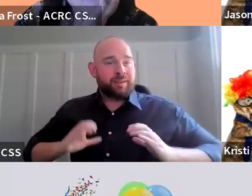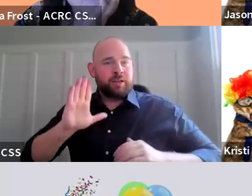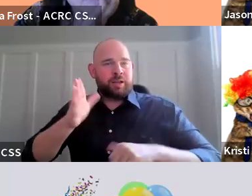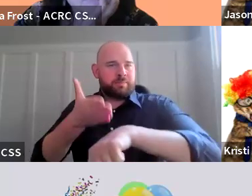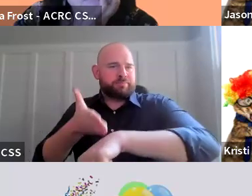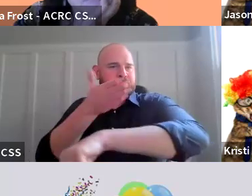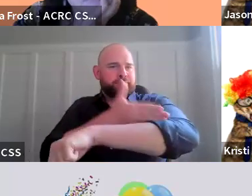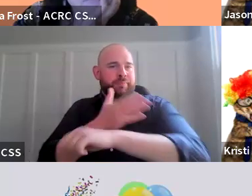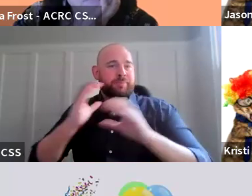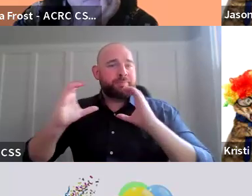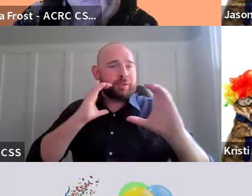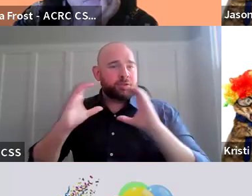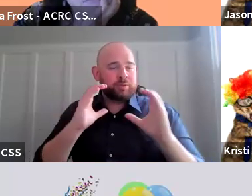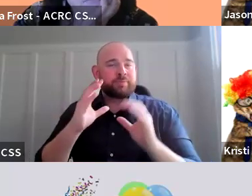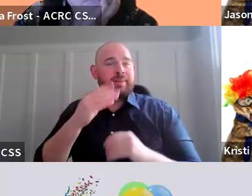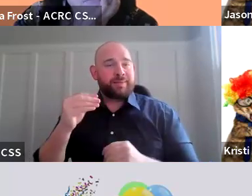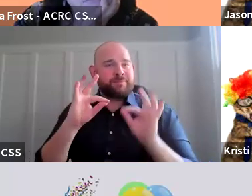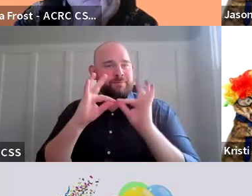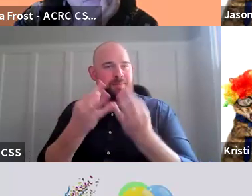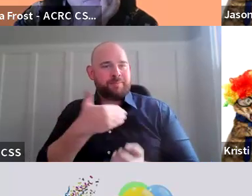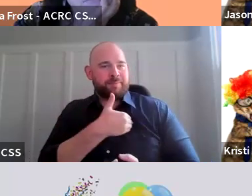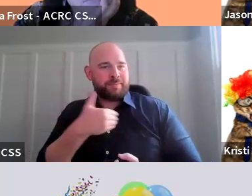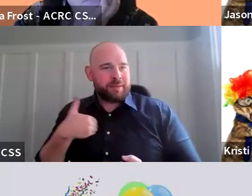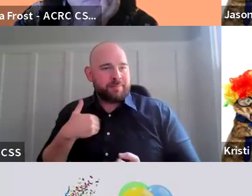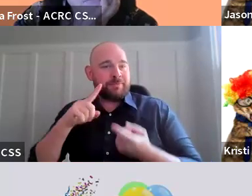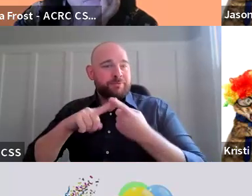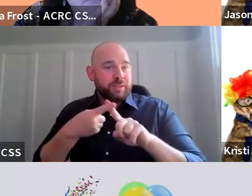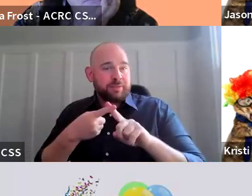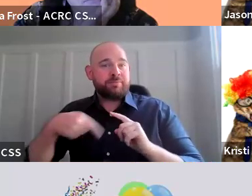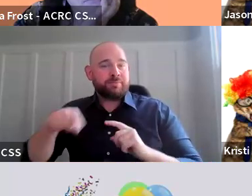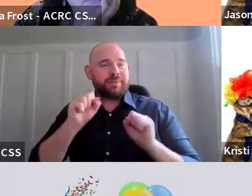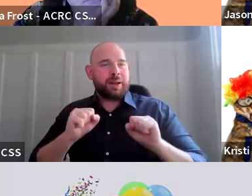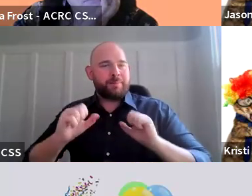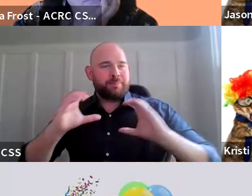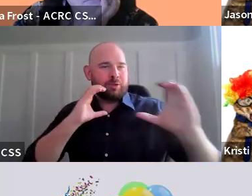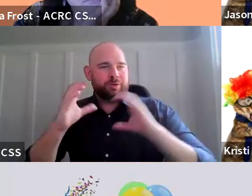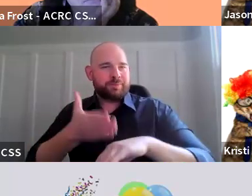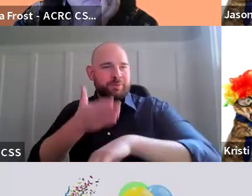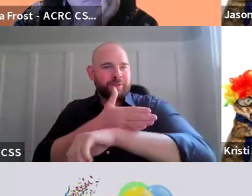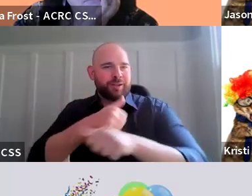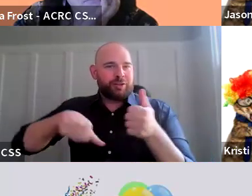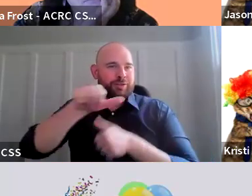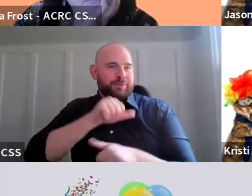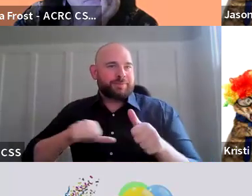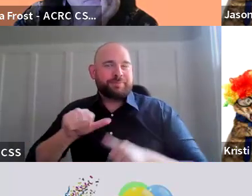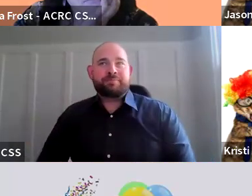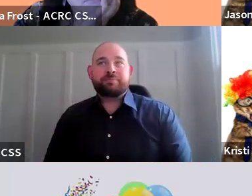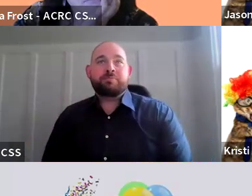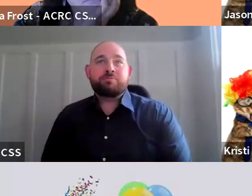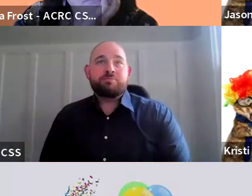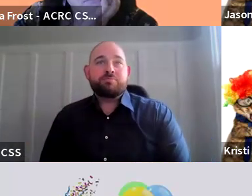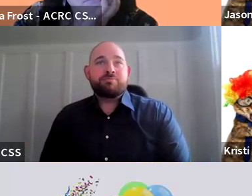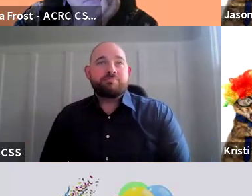support. So the goal of that service code is to help consumers to improve communication, help the family members